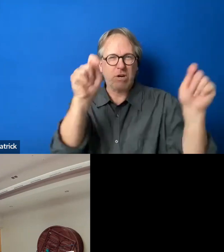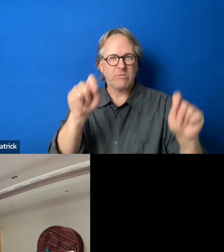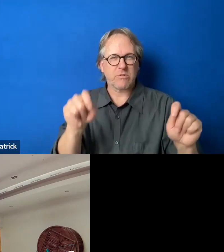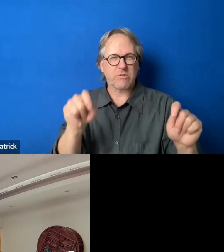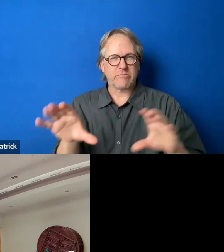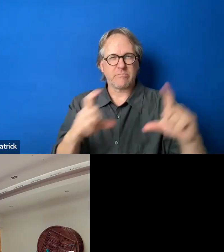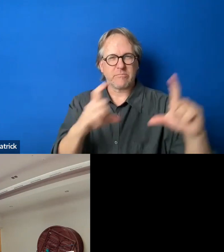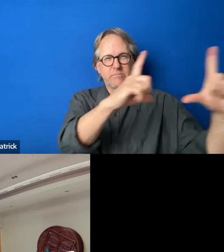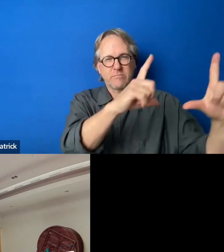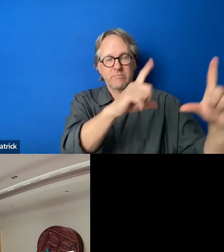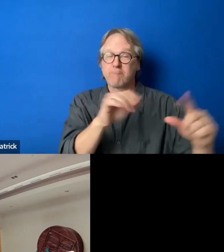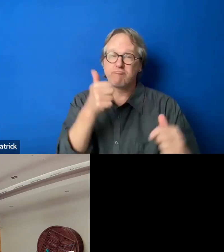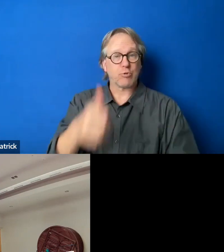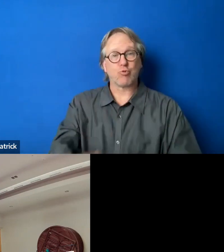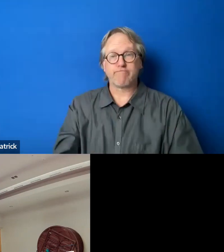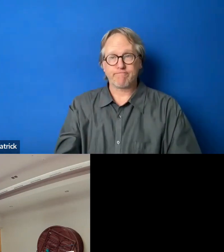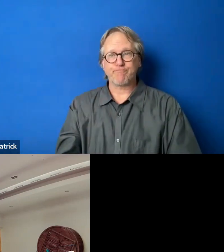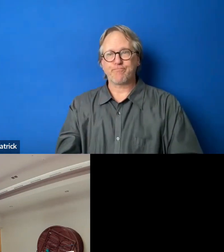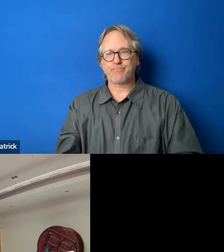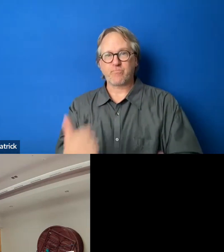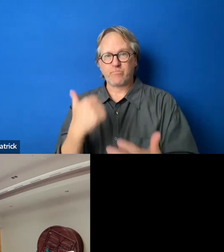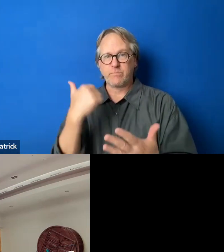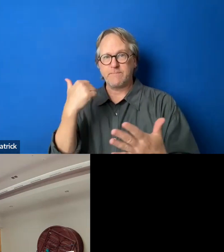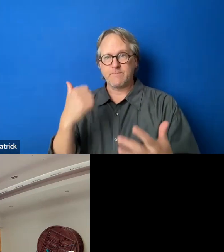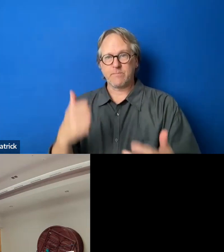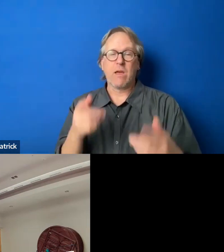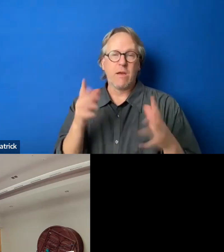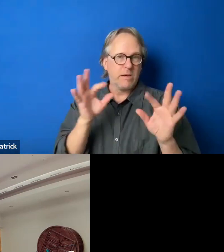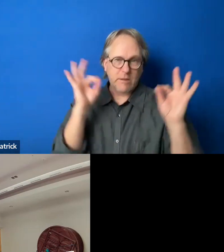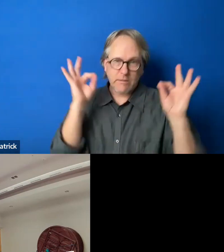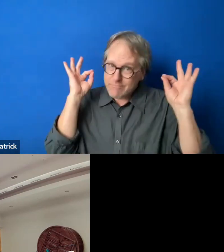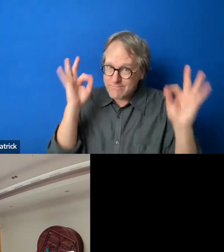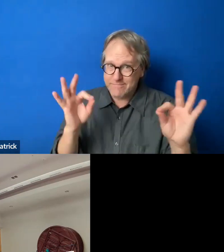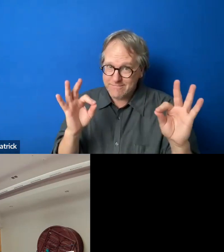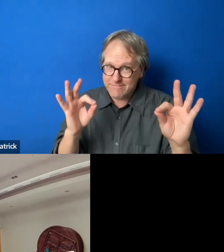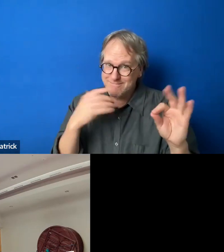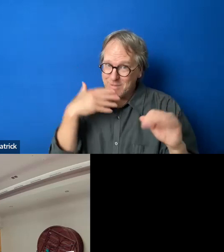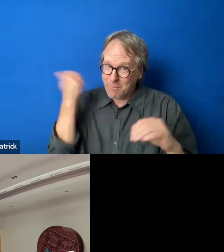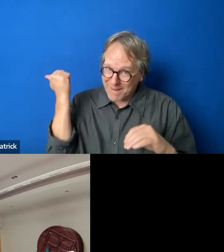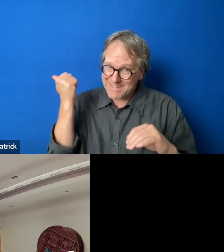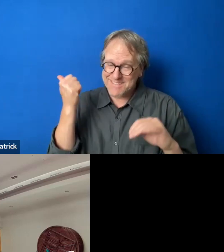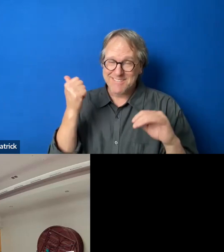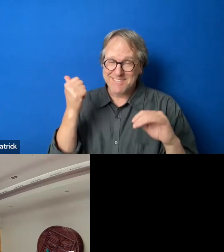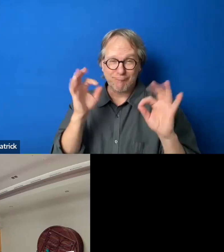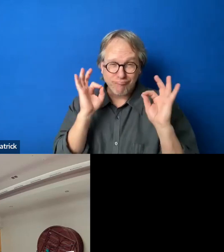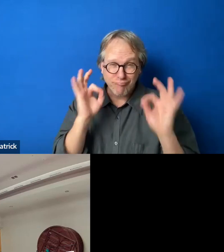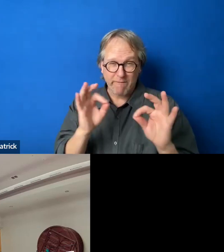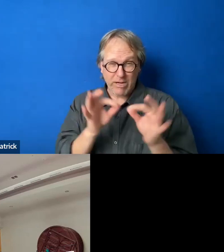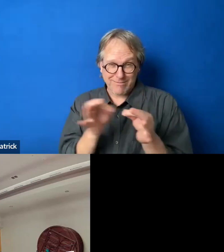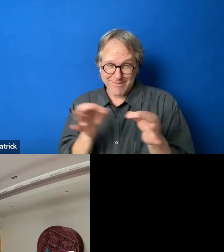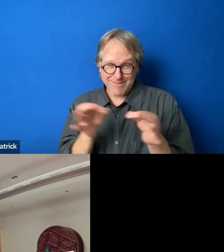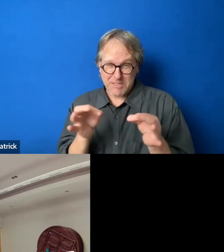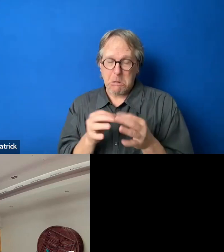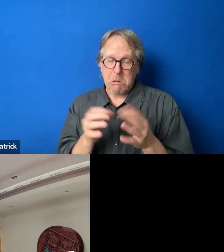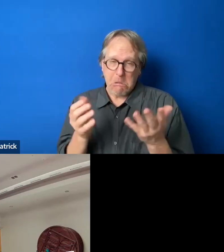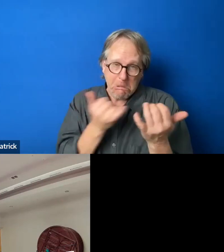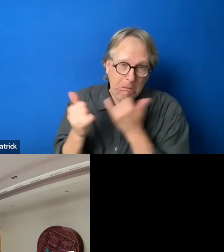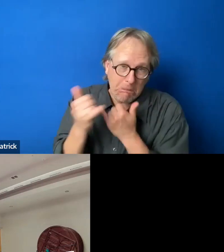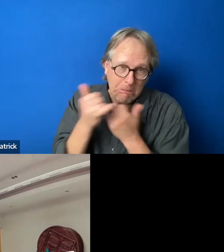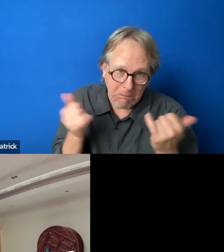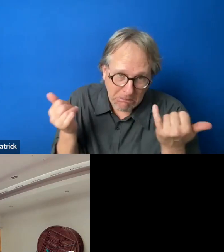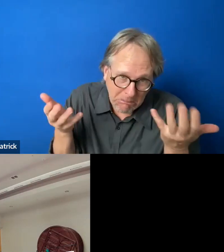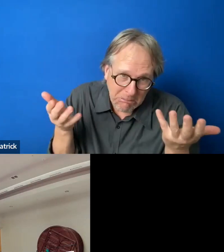That has been good. It certainly is not the greatest thing in the world, but you know, it makes lots of mistakes. But